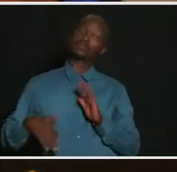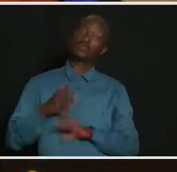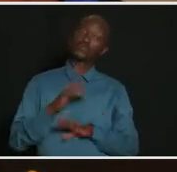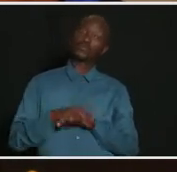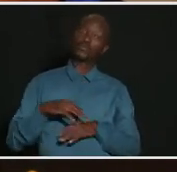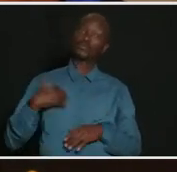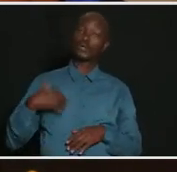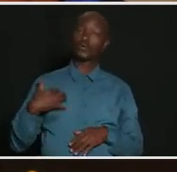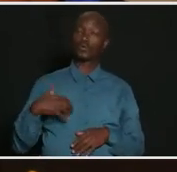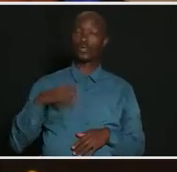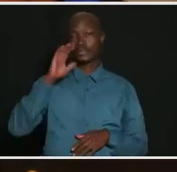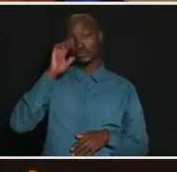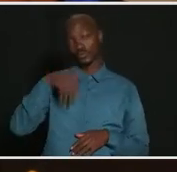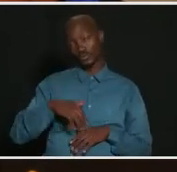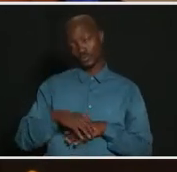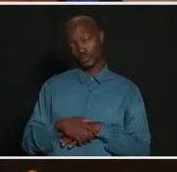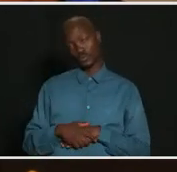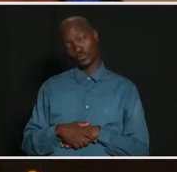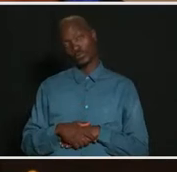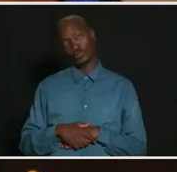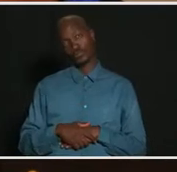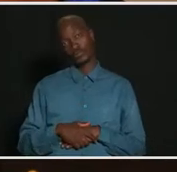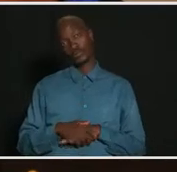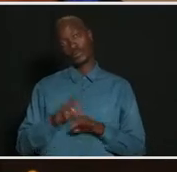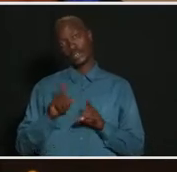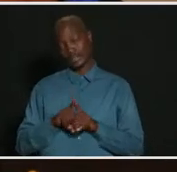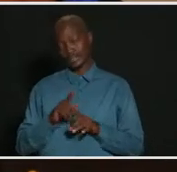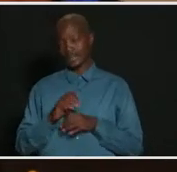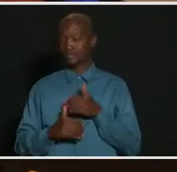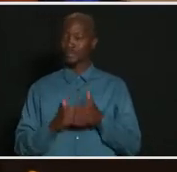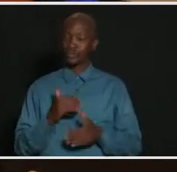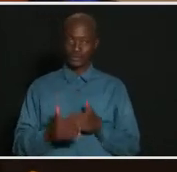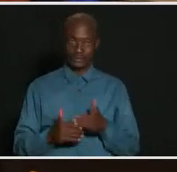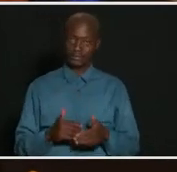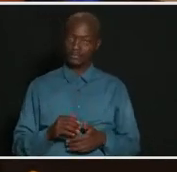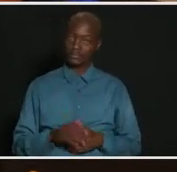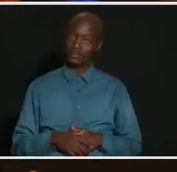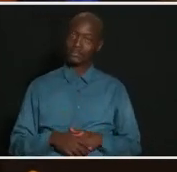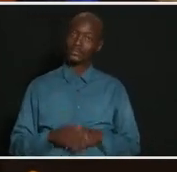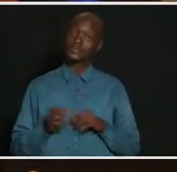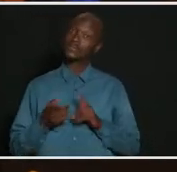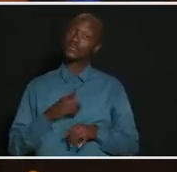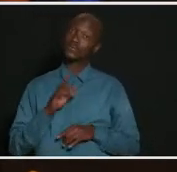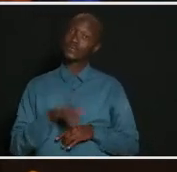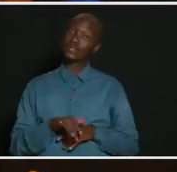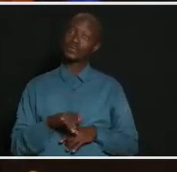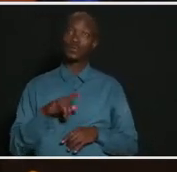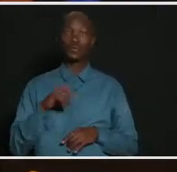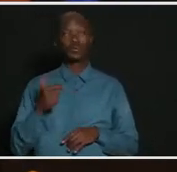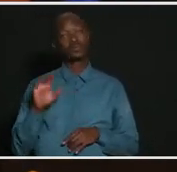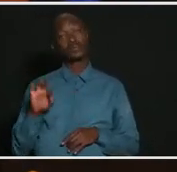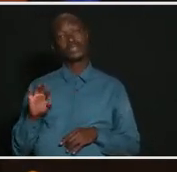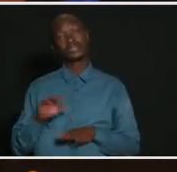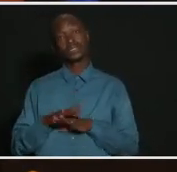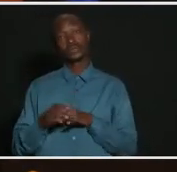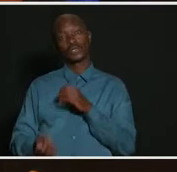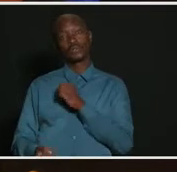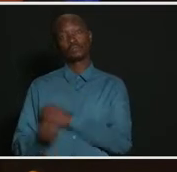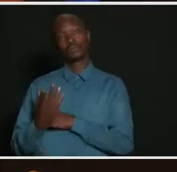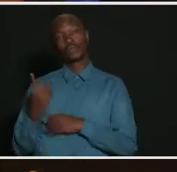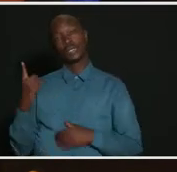to agree tomorrow same process and then from there on Monday we're in